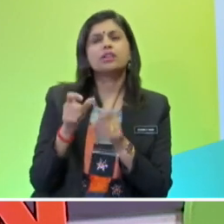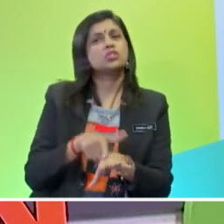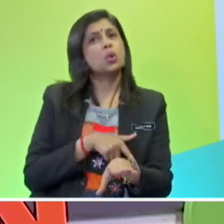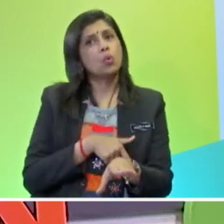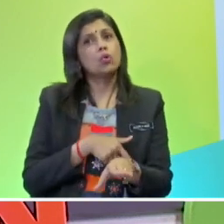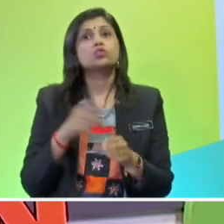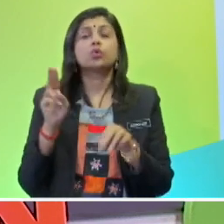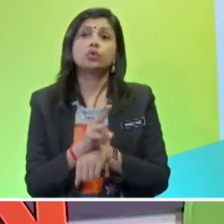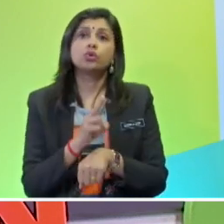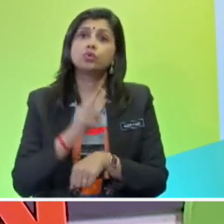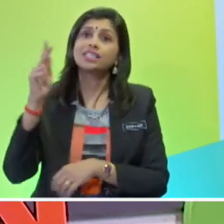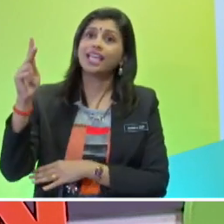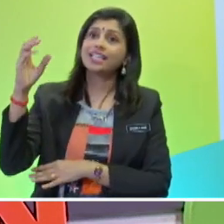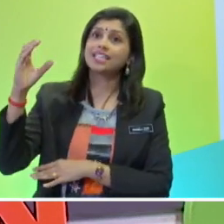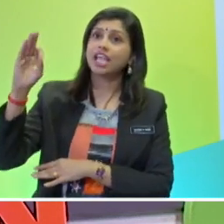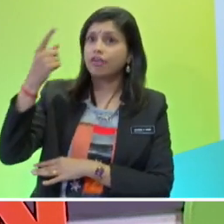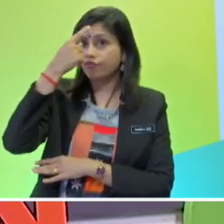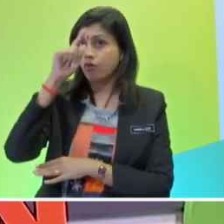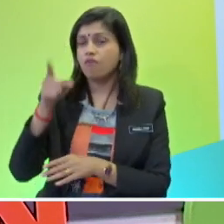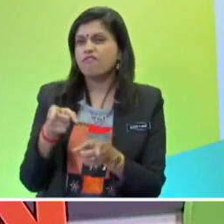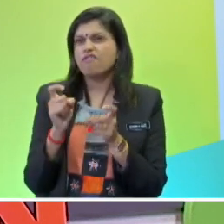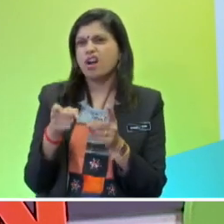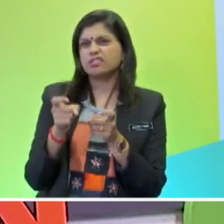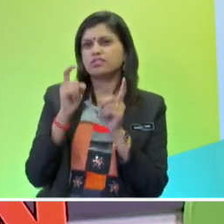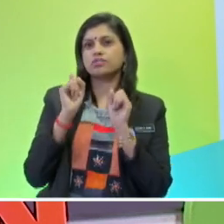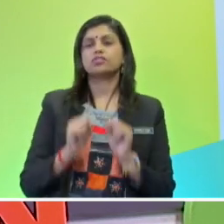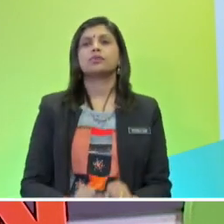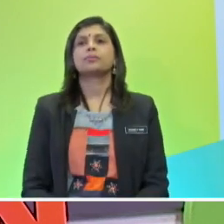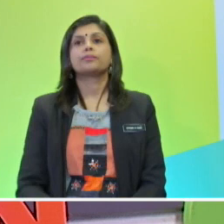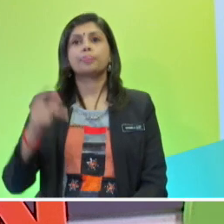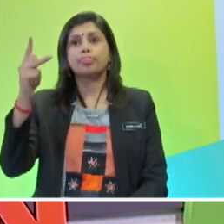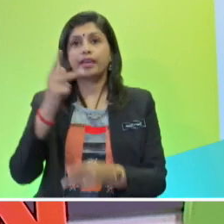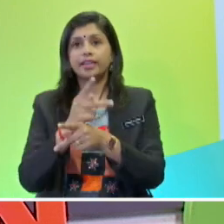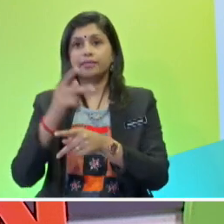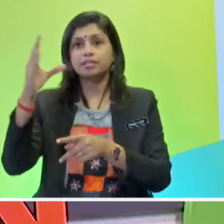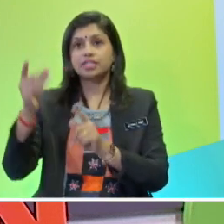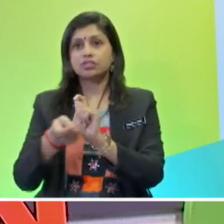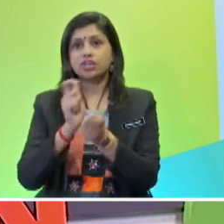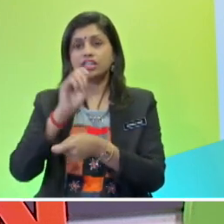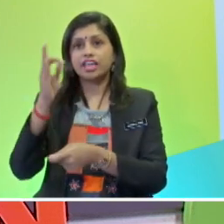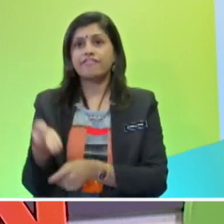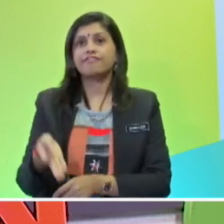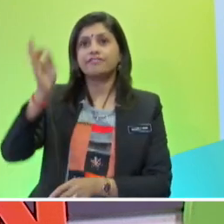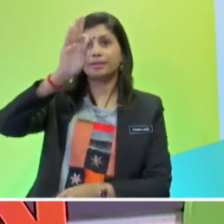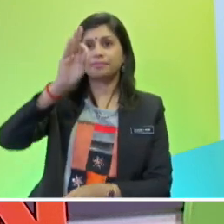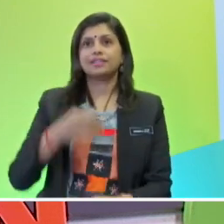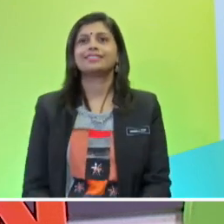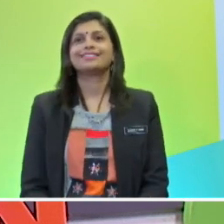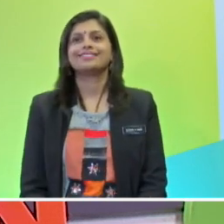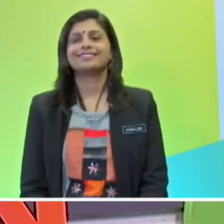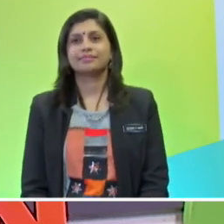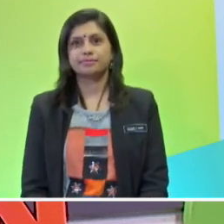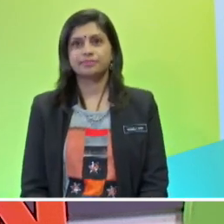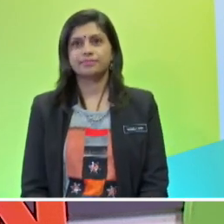we can try, the kids out there, you can try to search in Portal Dilemma and try out more questions for enhance